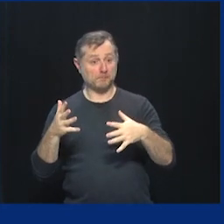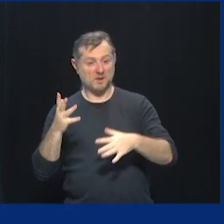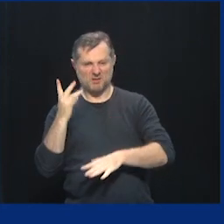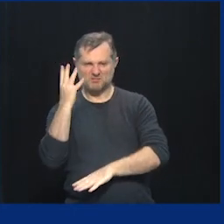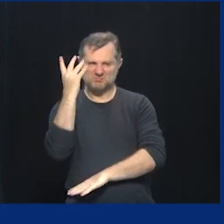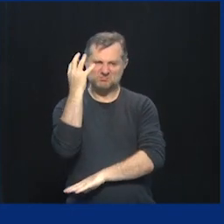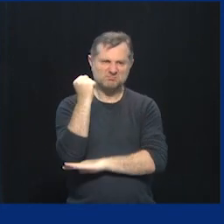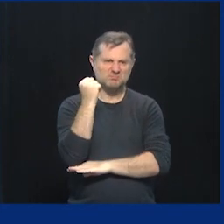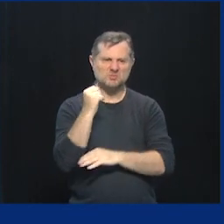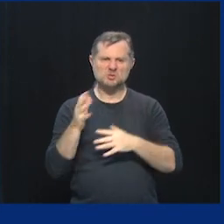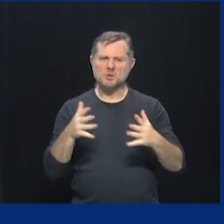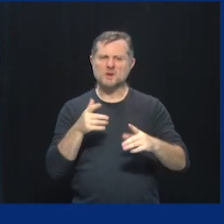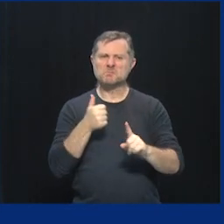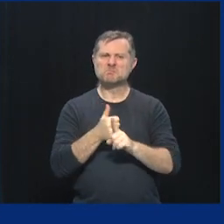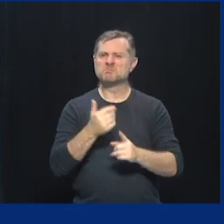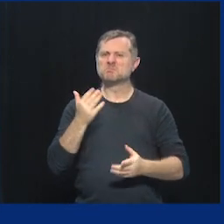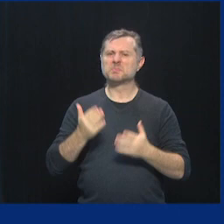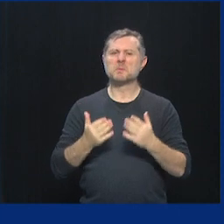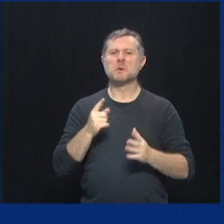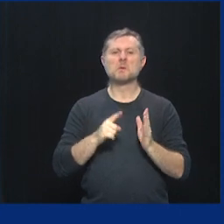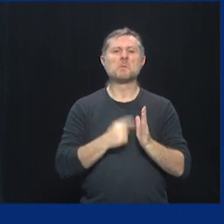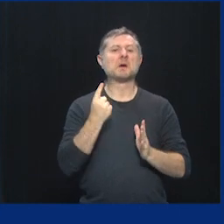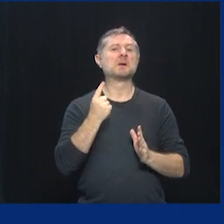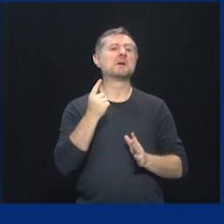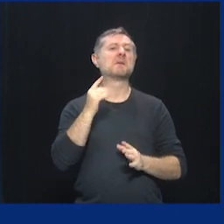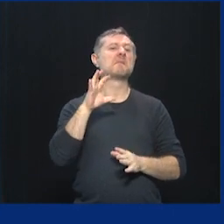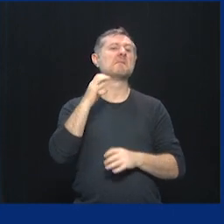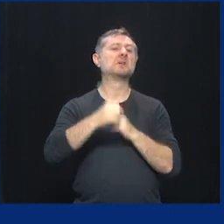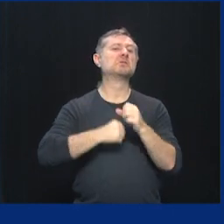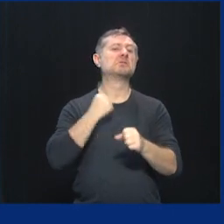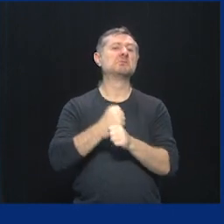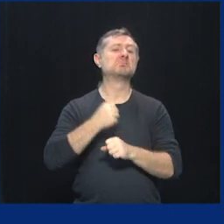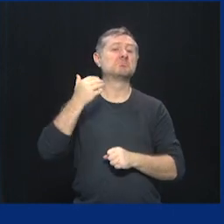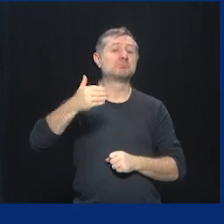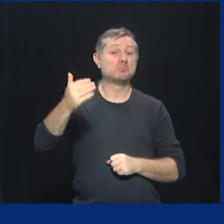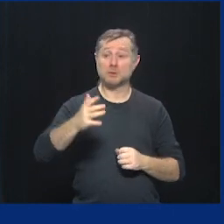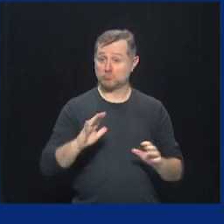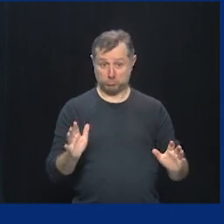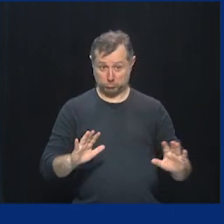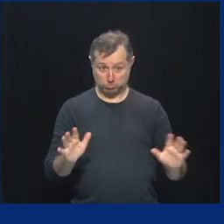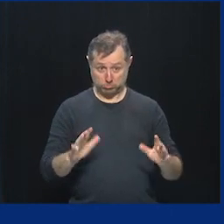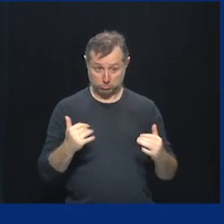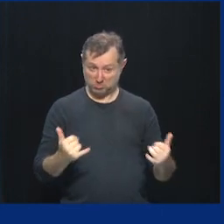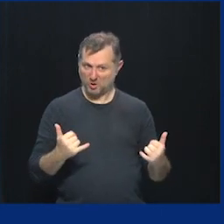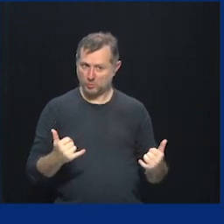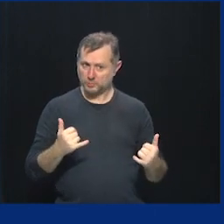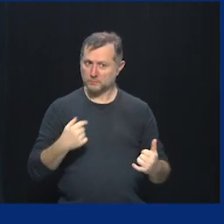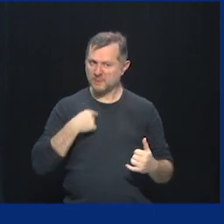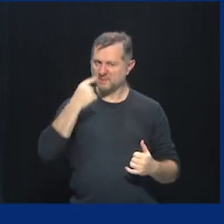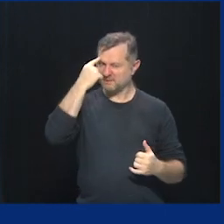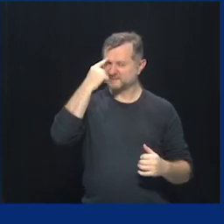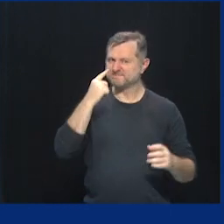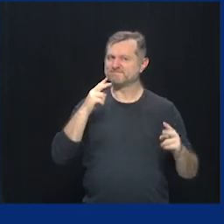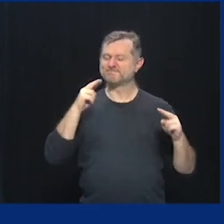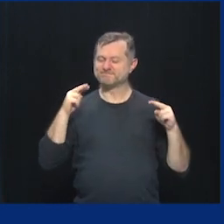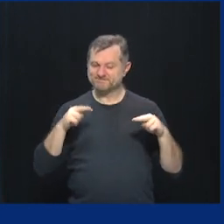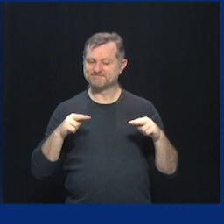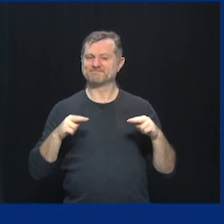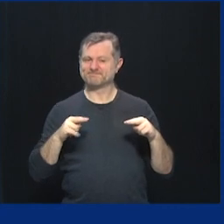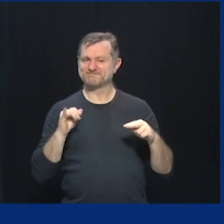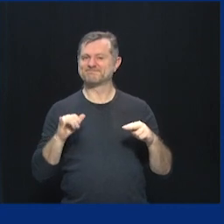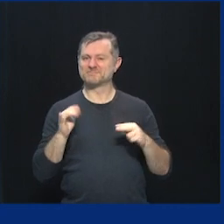in 500 years, I'm told. Now that we've got to look at them to be storms that come in a regular